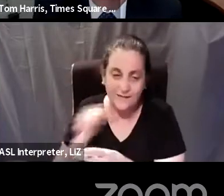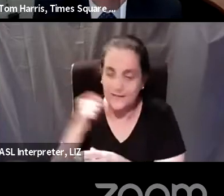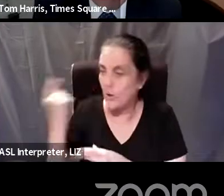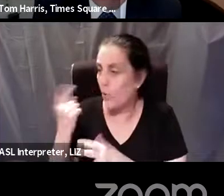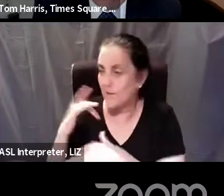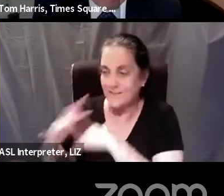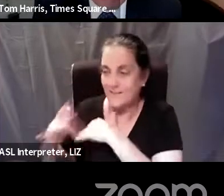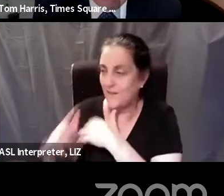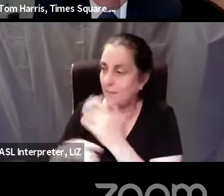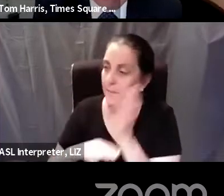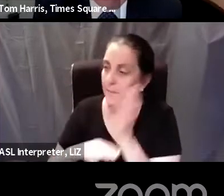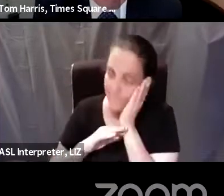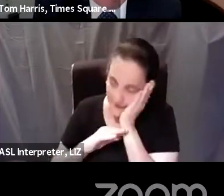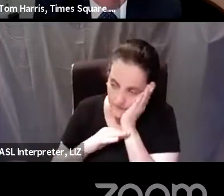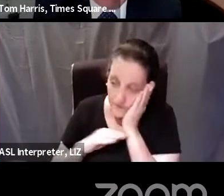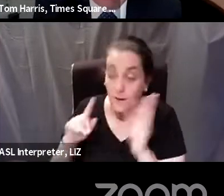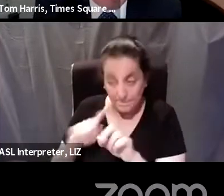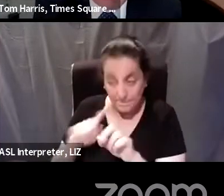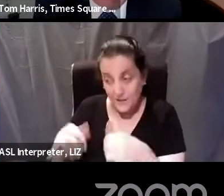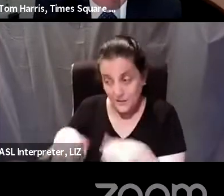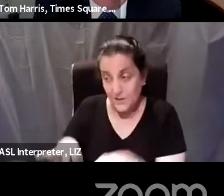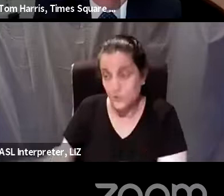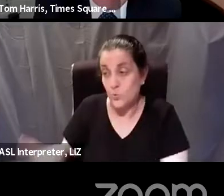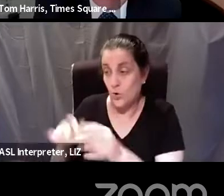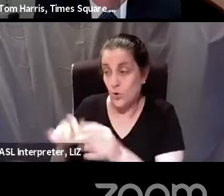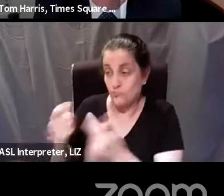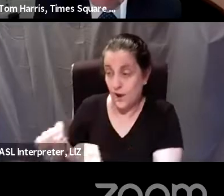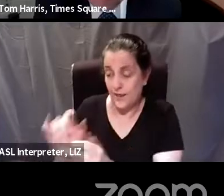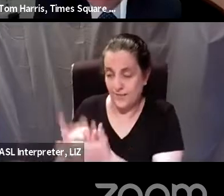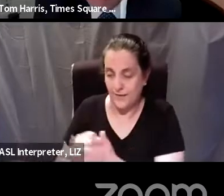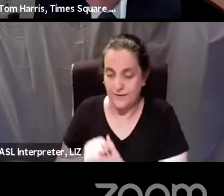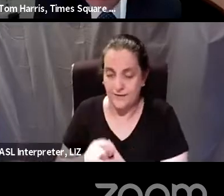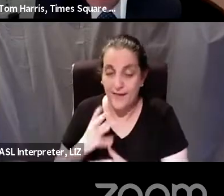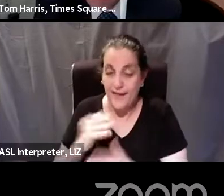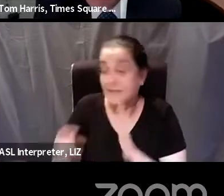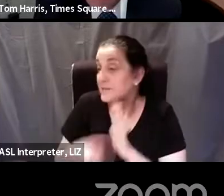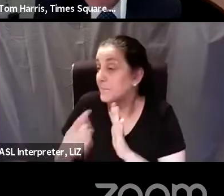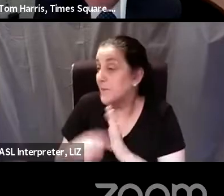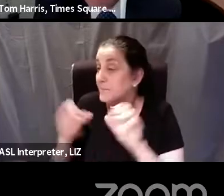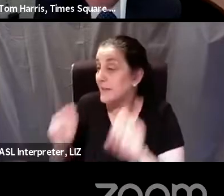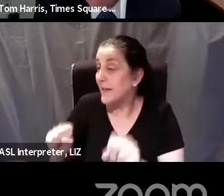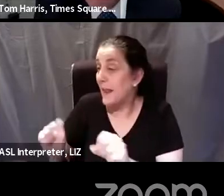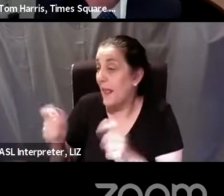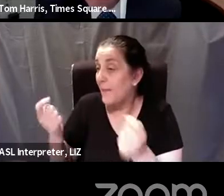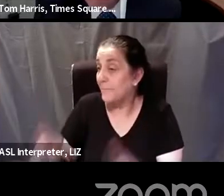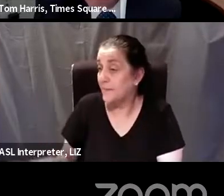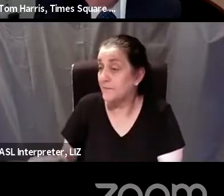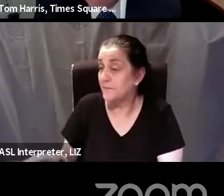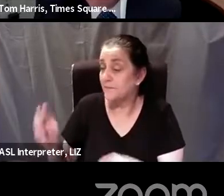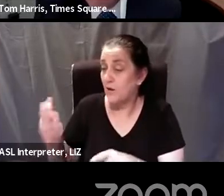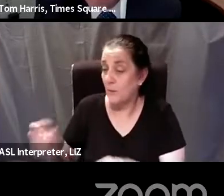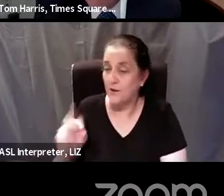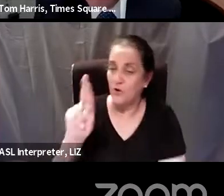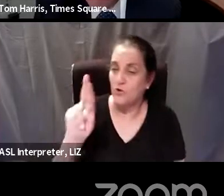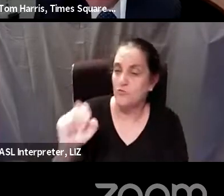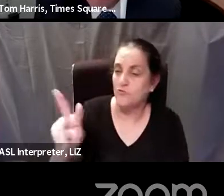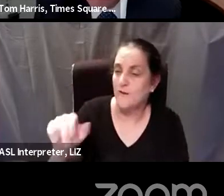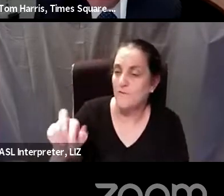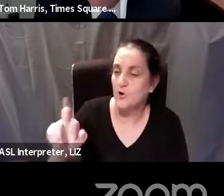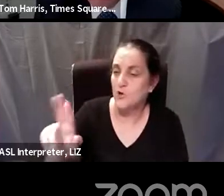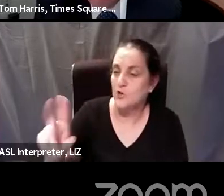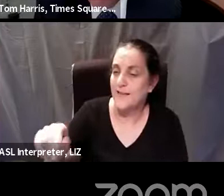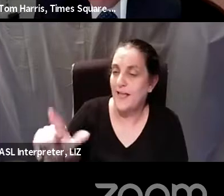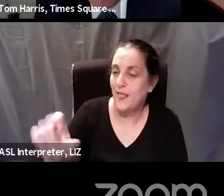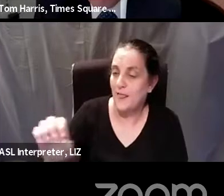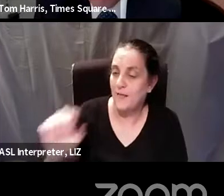available bed, but it's worth trying. And, you know, sometimes it can happen overnight. There's Riverdale Mental Health that runs one.